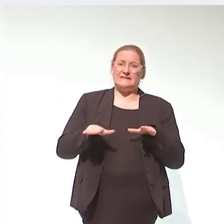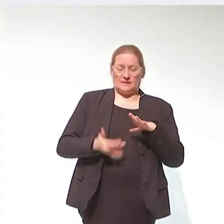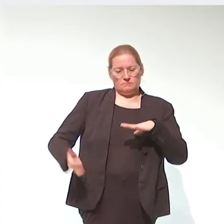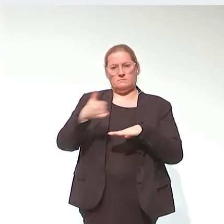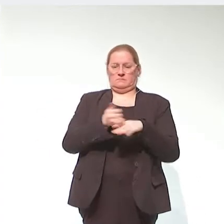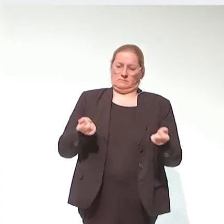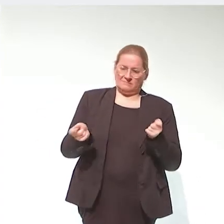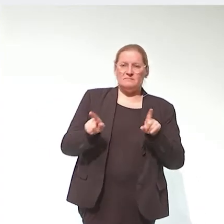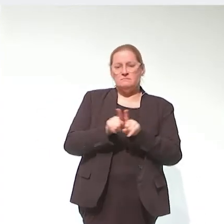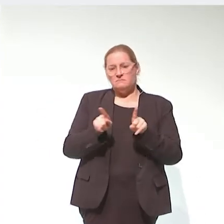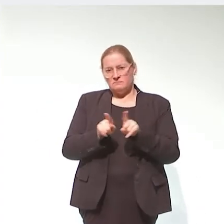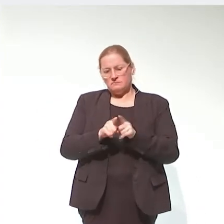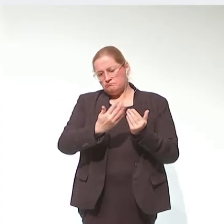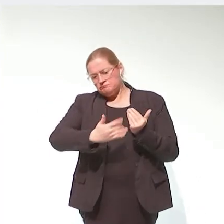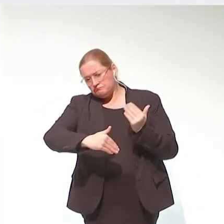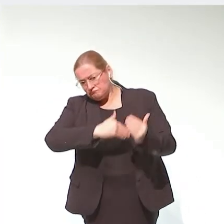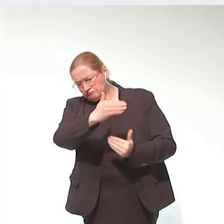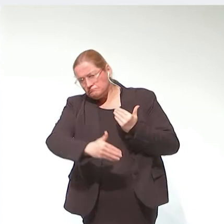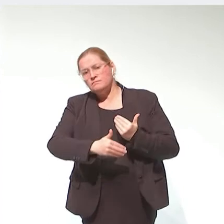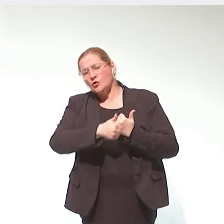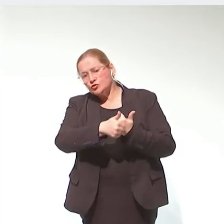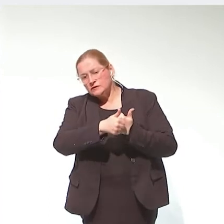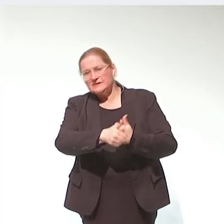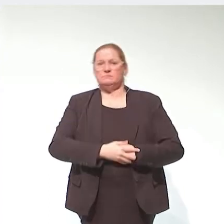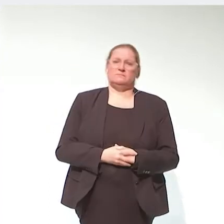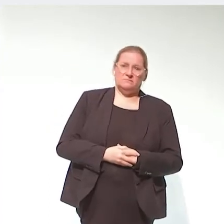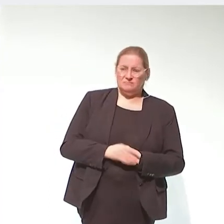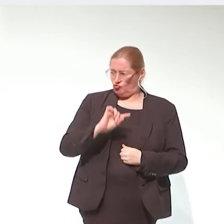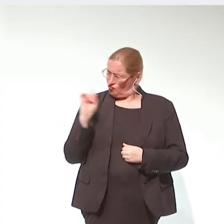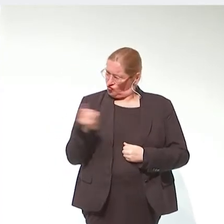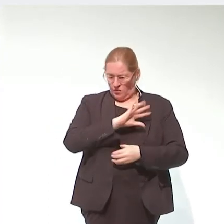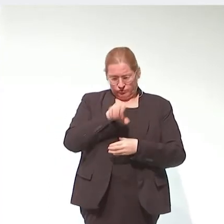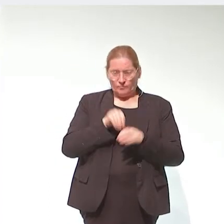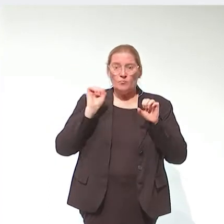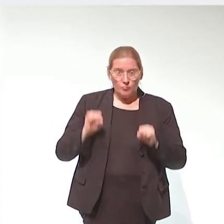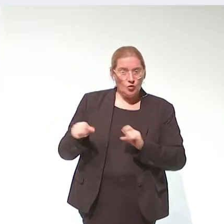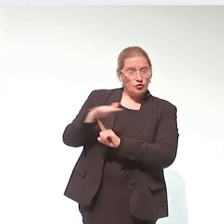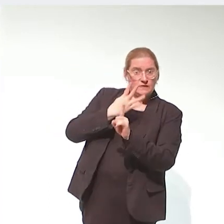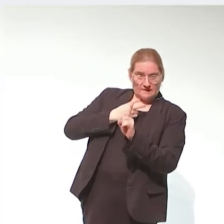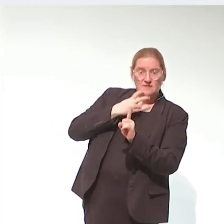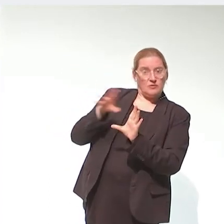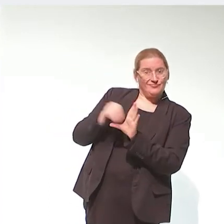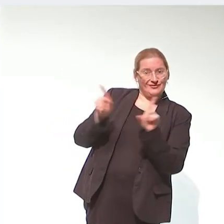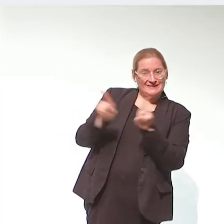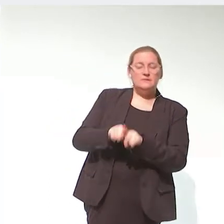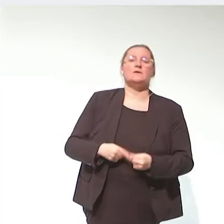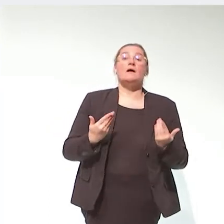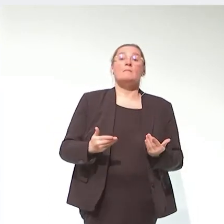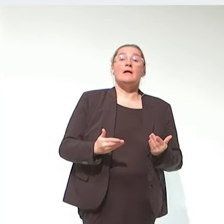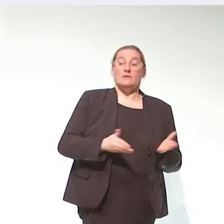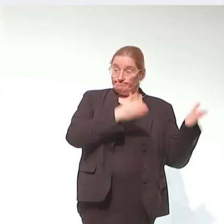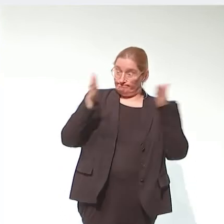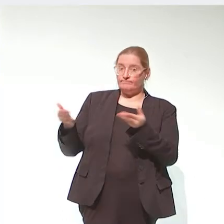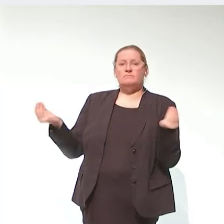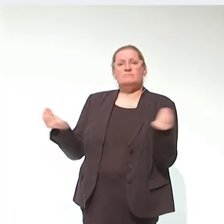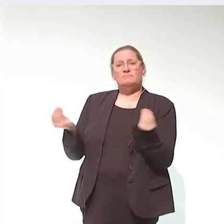civil society, with persons with disability at the center. Thank you. Merci. On termine ce tour de table en... Thank you very much. Let's